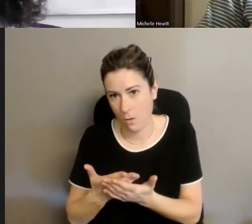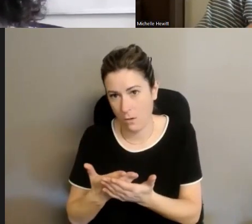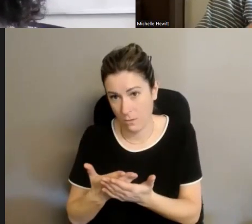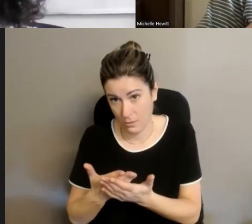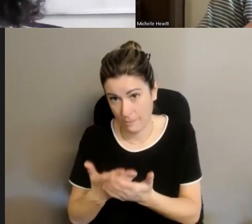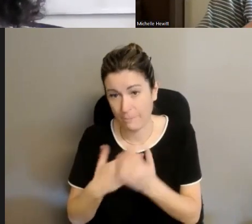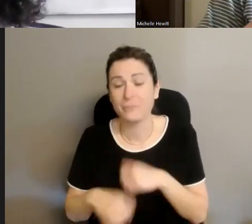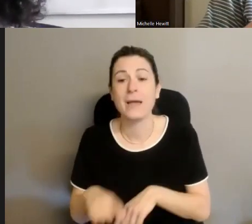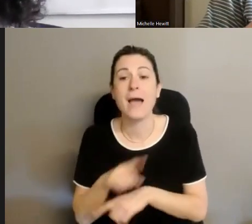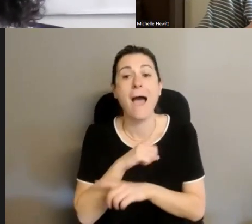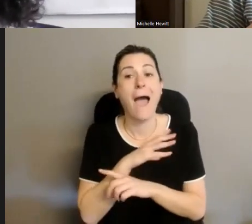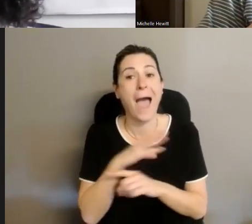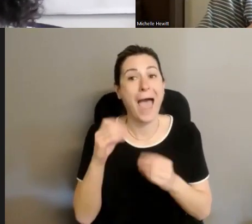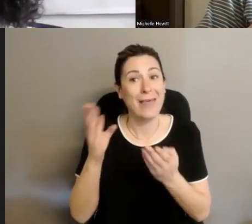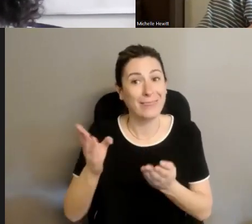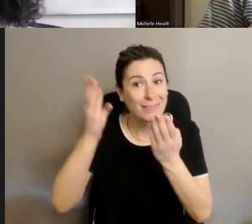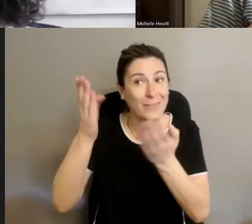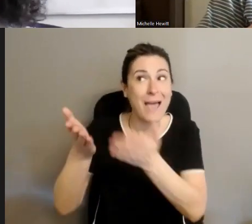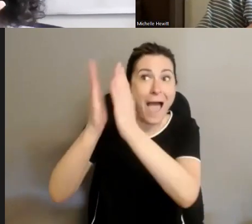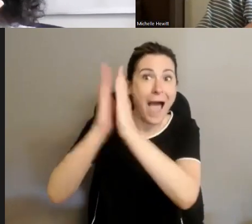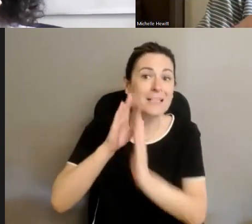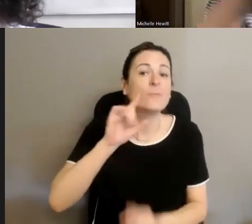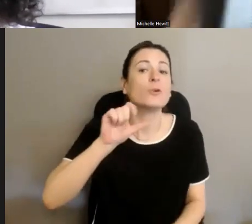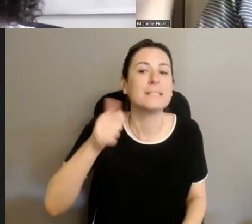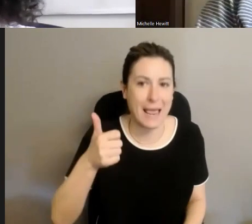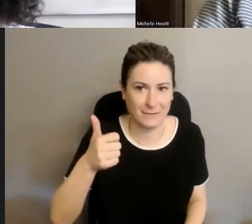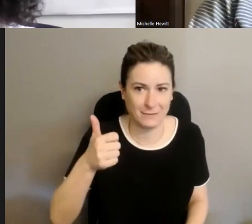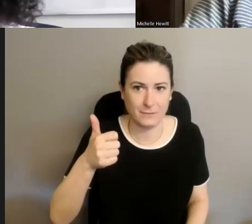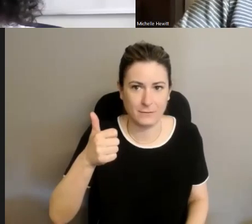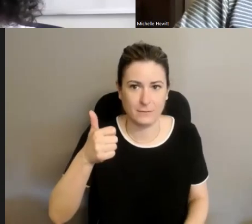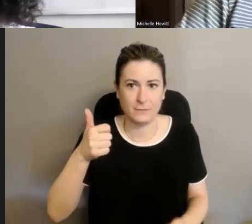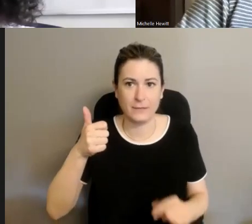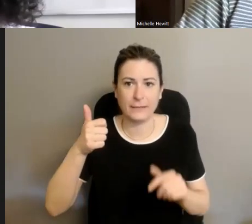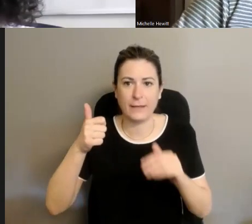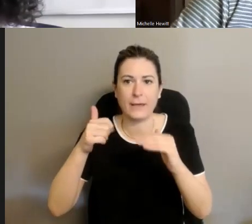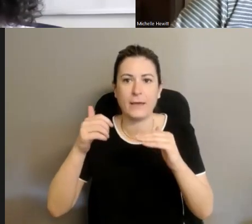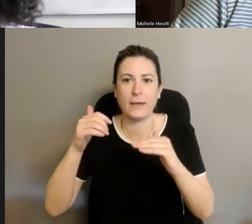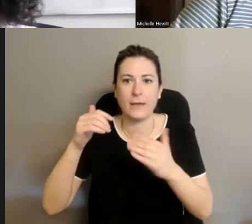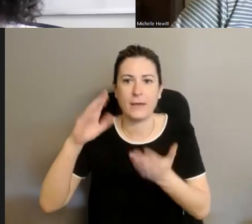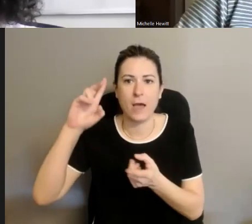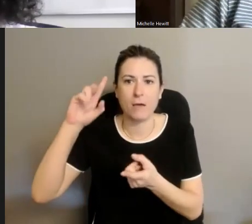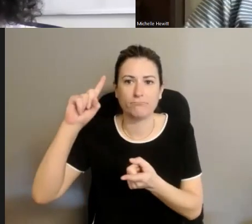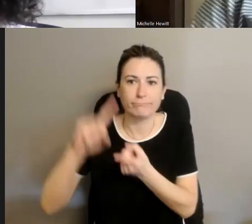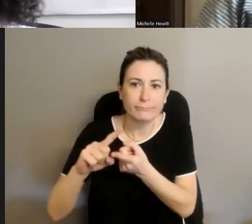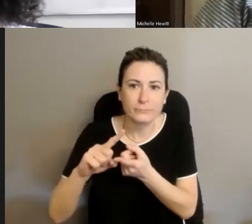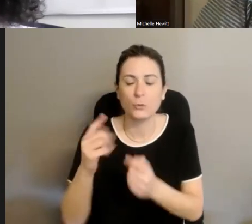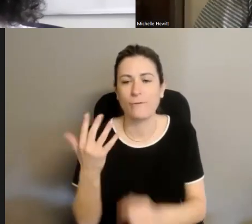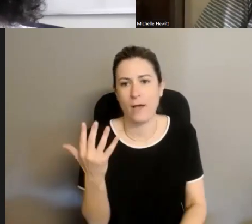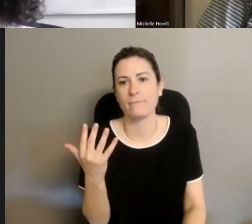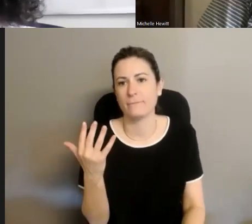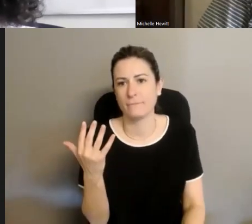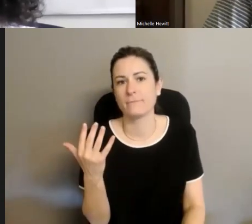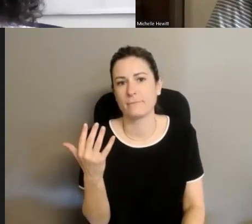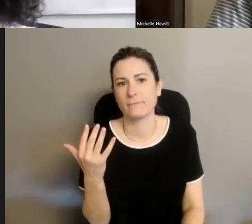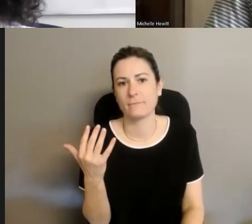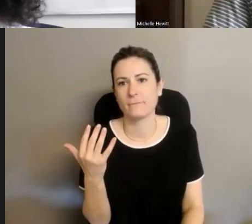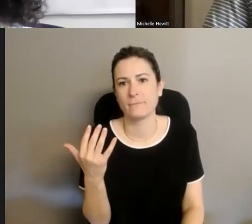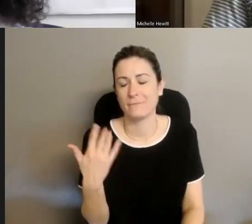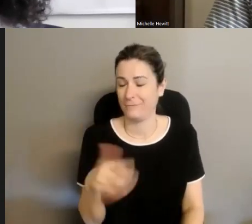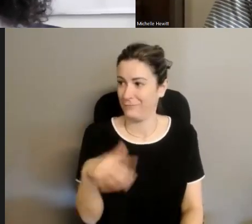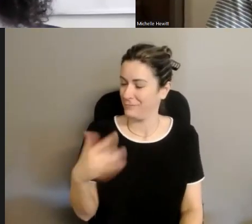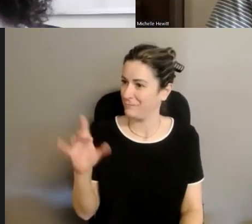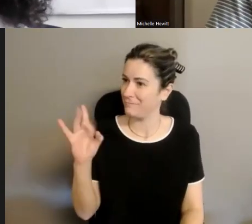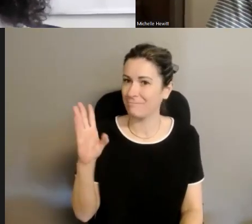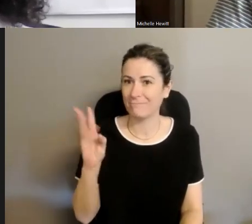minimum that was asked for. It's just 5 days. And the idea that people's caregiving needs or